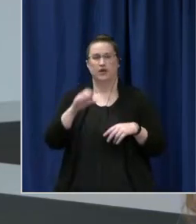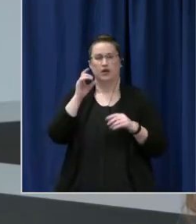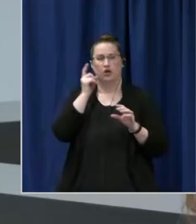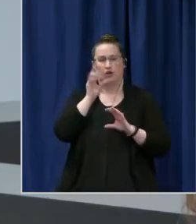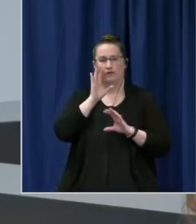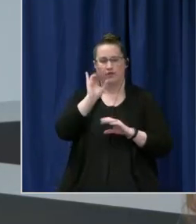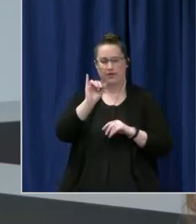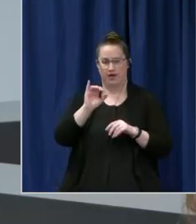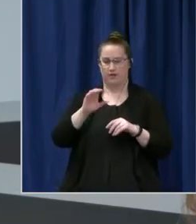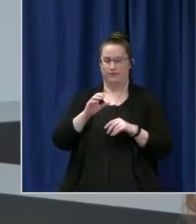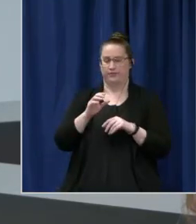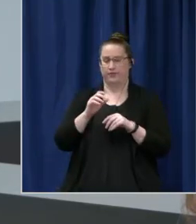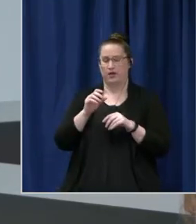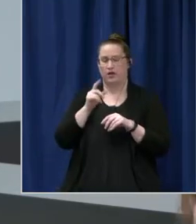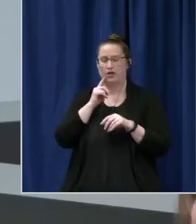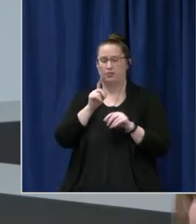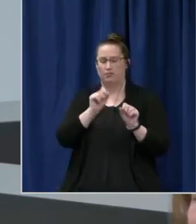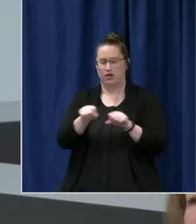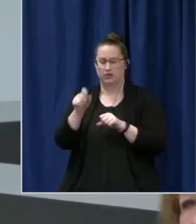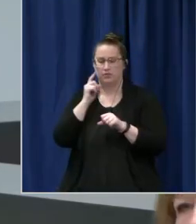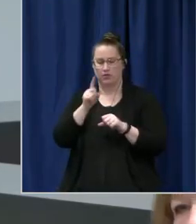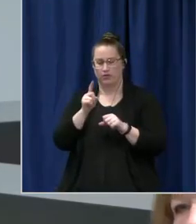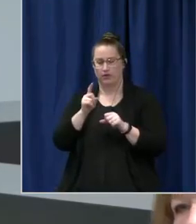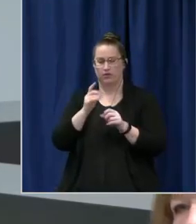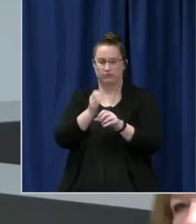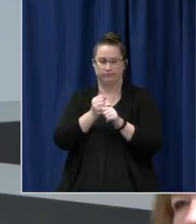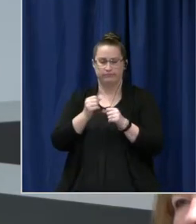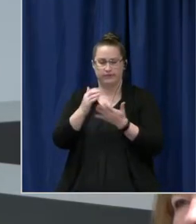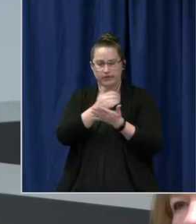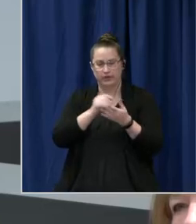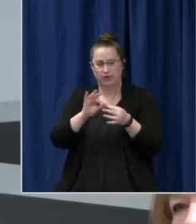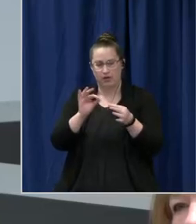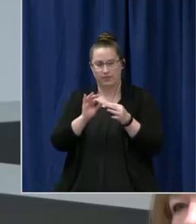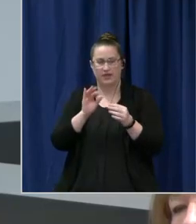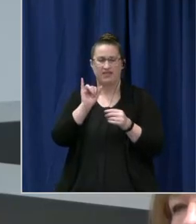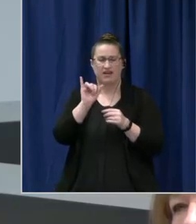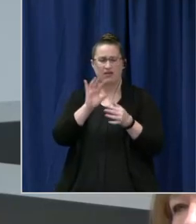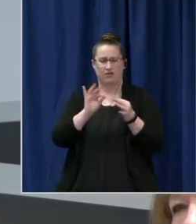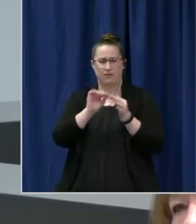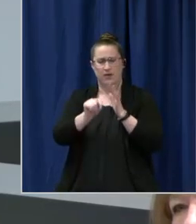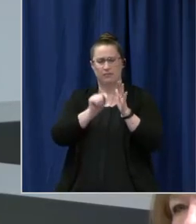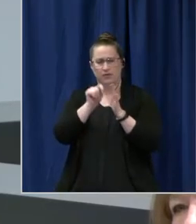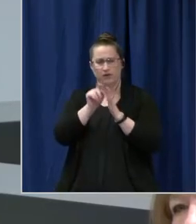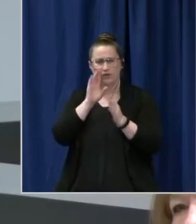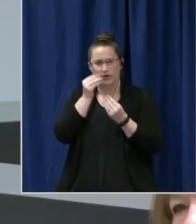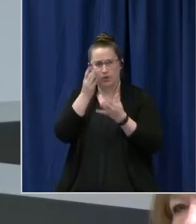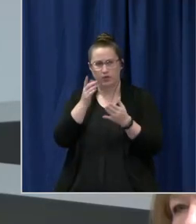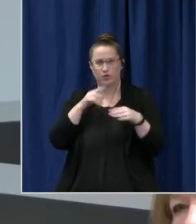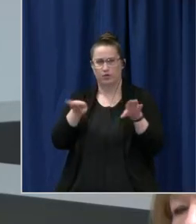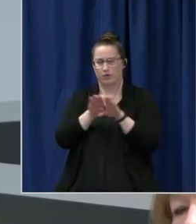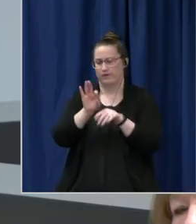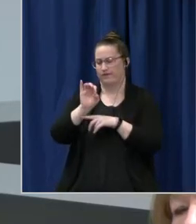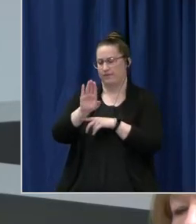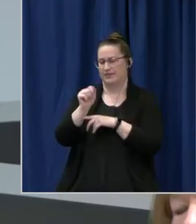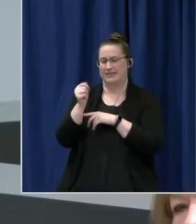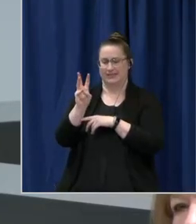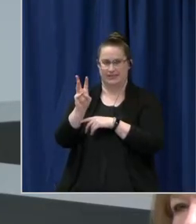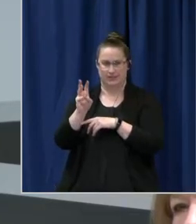proposed acquisition of Clear Captions by CC Opportunities. The comment period for that notice closes February